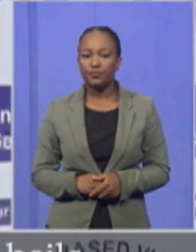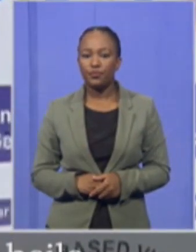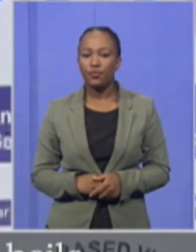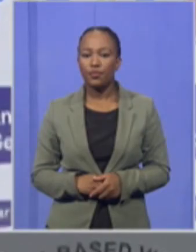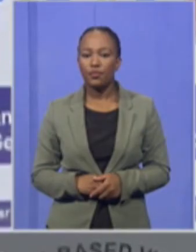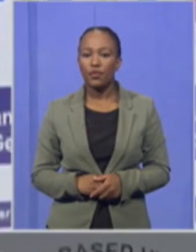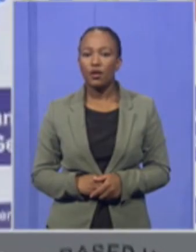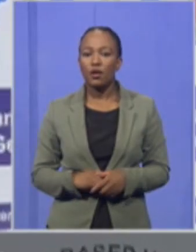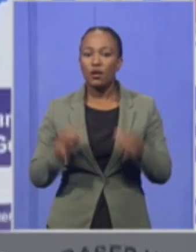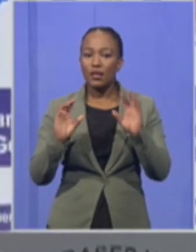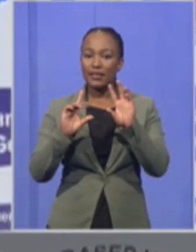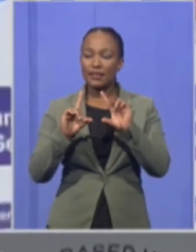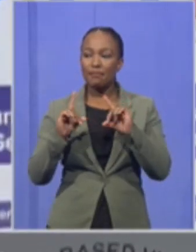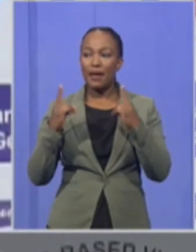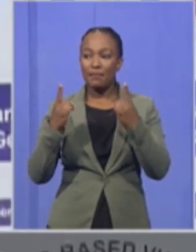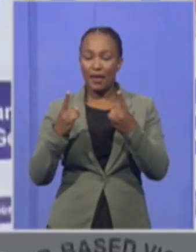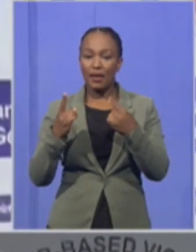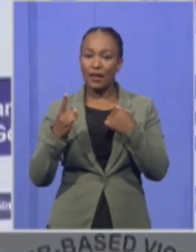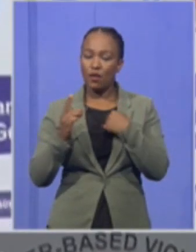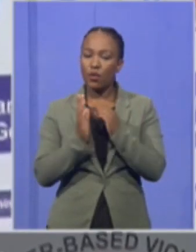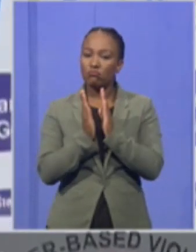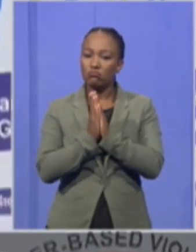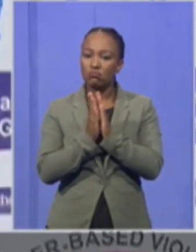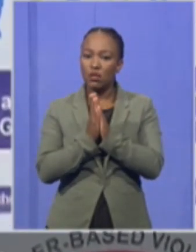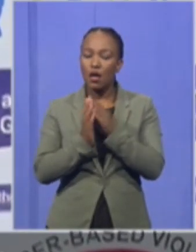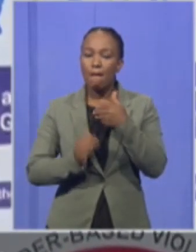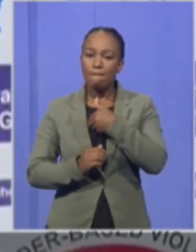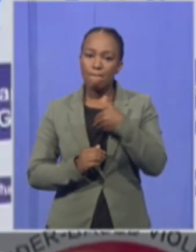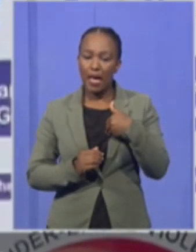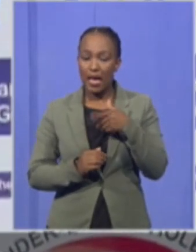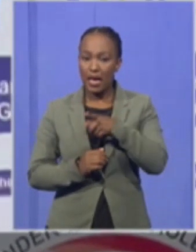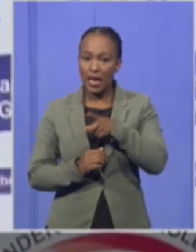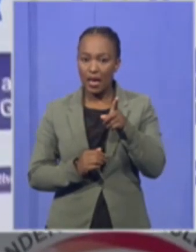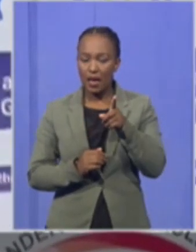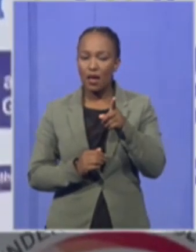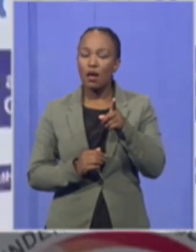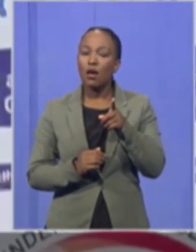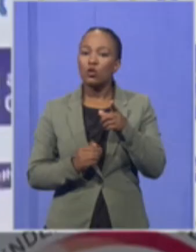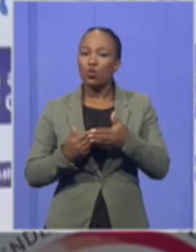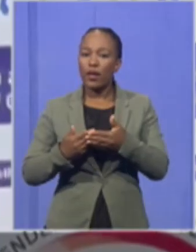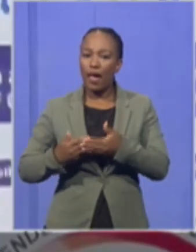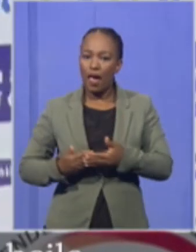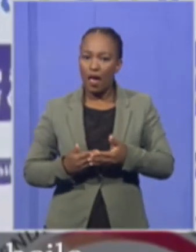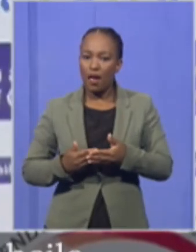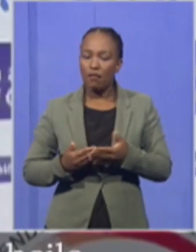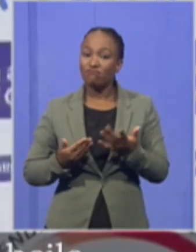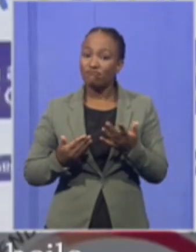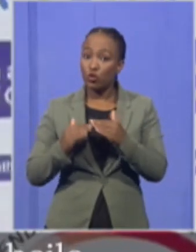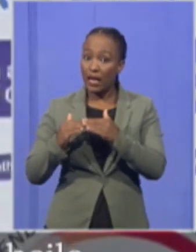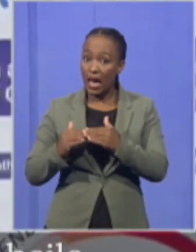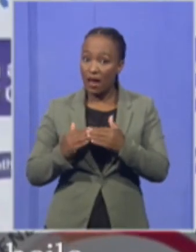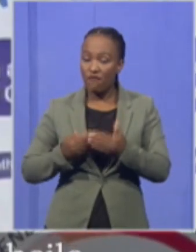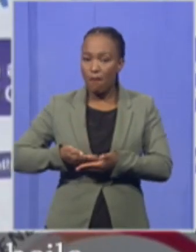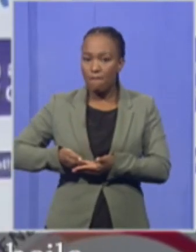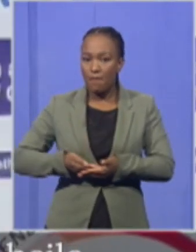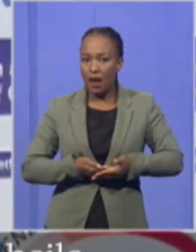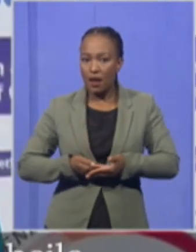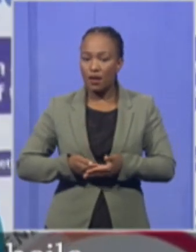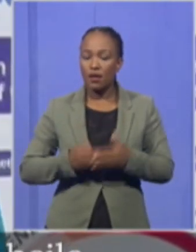go bomme haholoholo ba santsane ba le banyane ba nang le bana be leng gore ba hloka tshireletso gore ba bue le lefapha lena